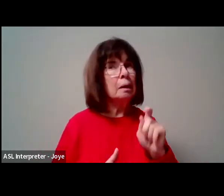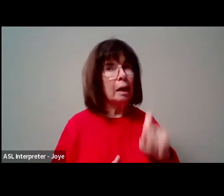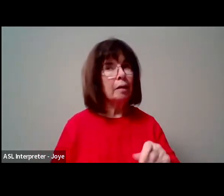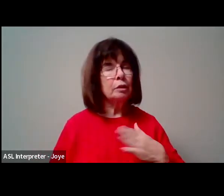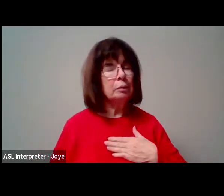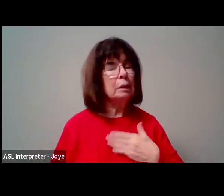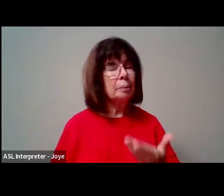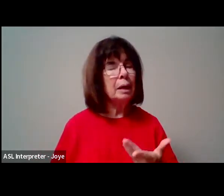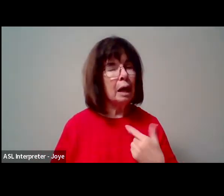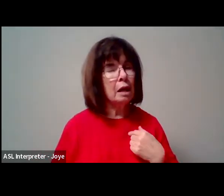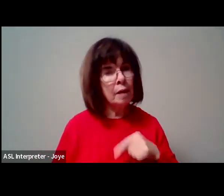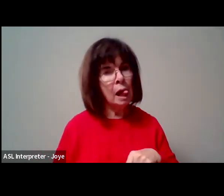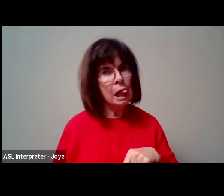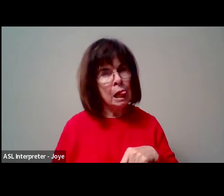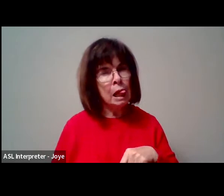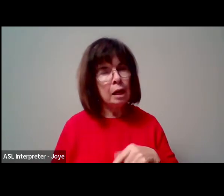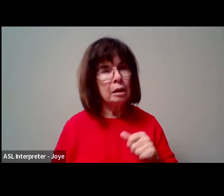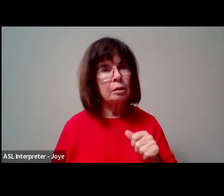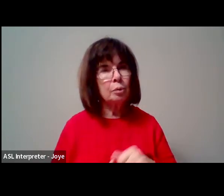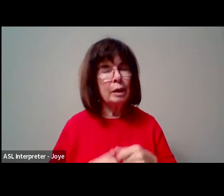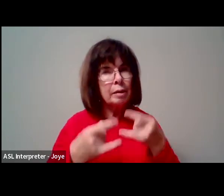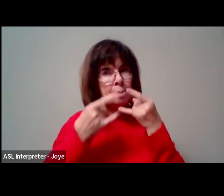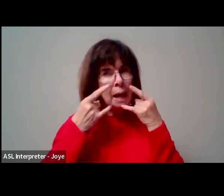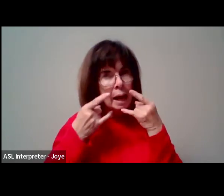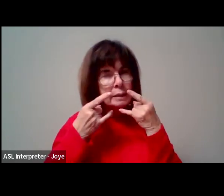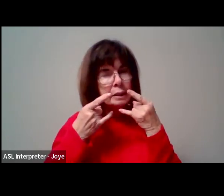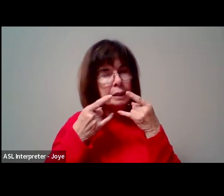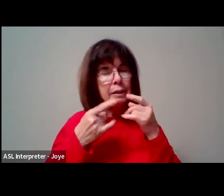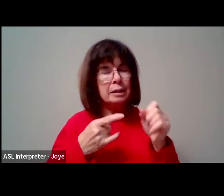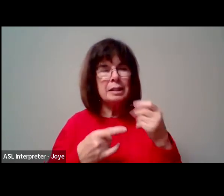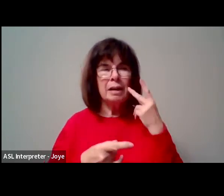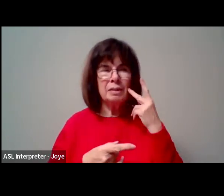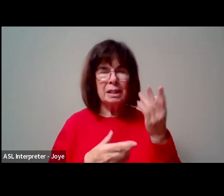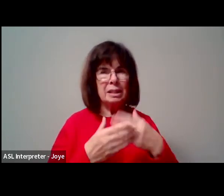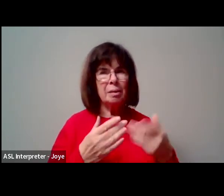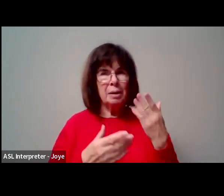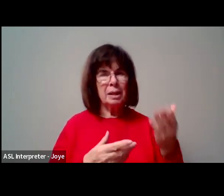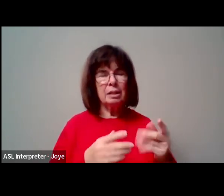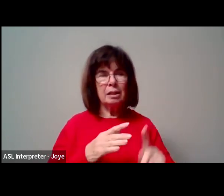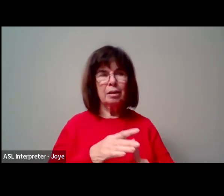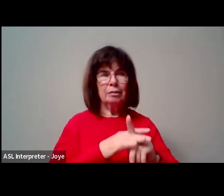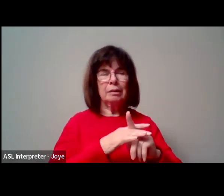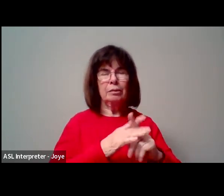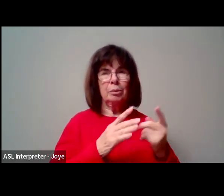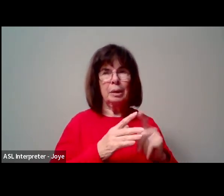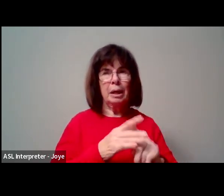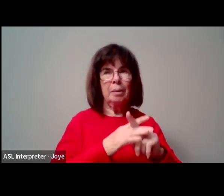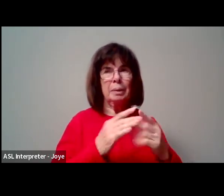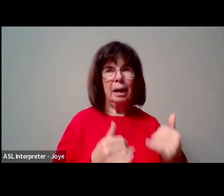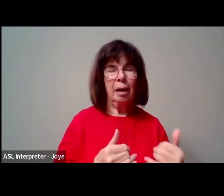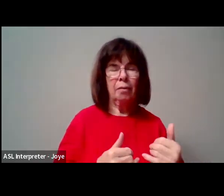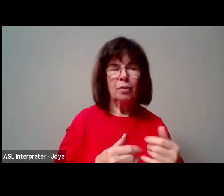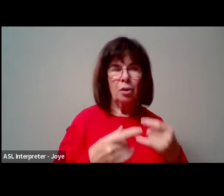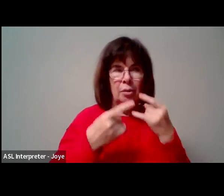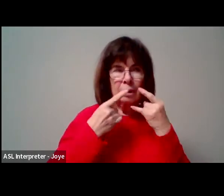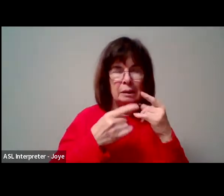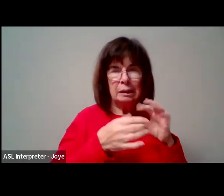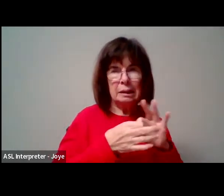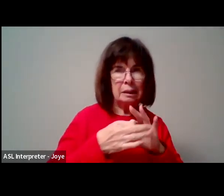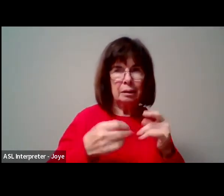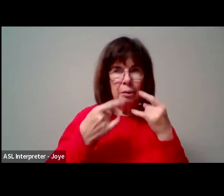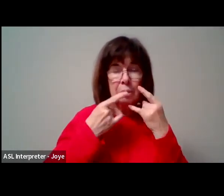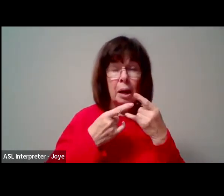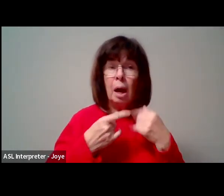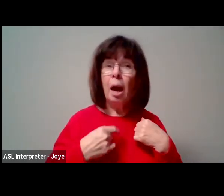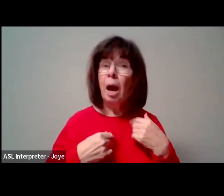wrestled with this notion of masking season because I've seen some of the things that are coming out. And it's like, I would like us to be